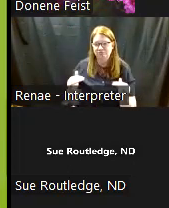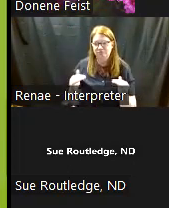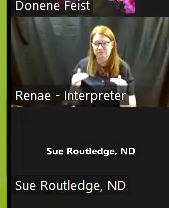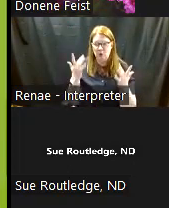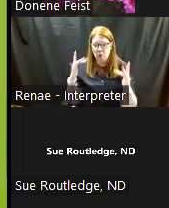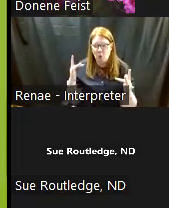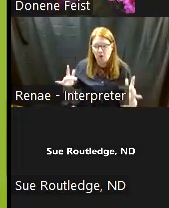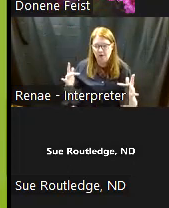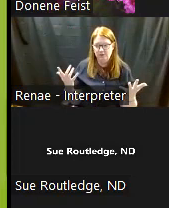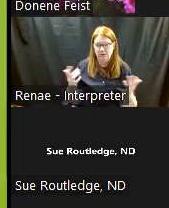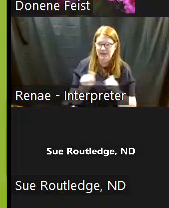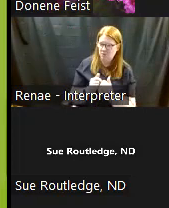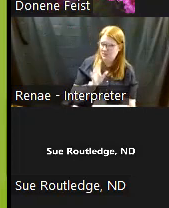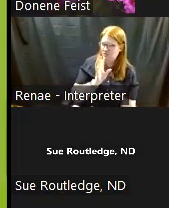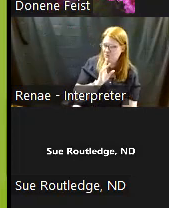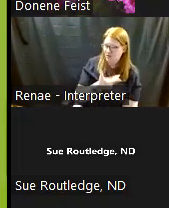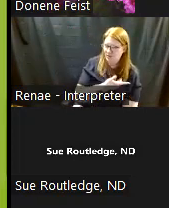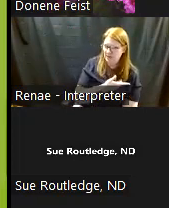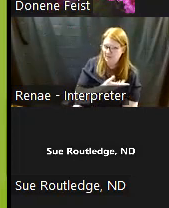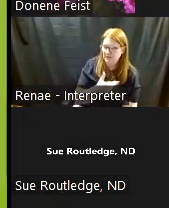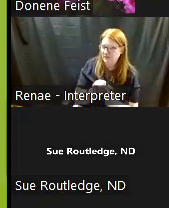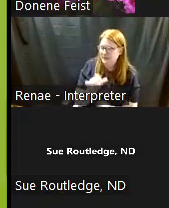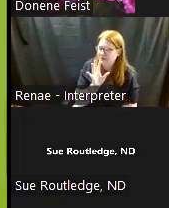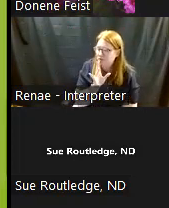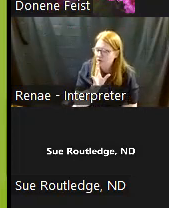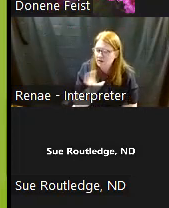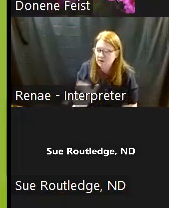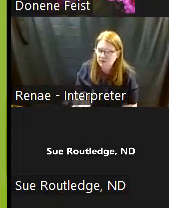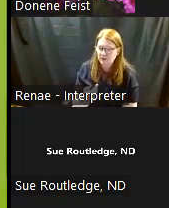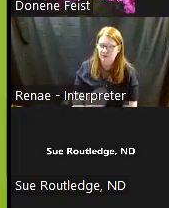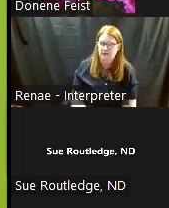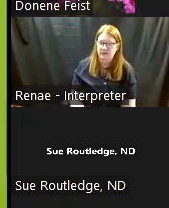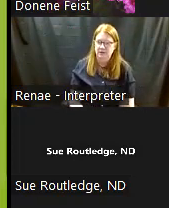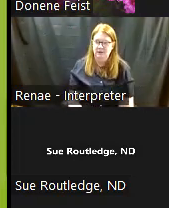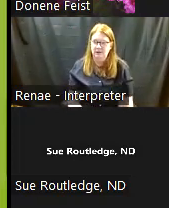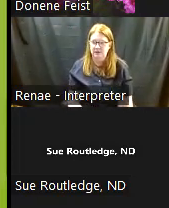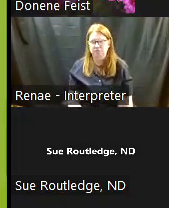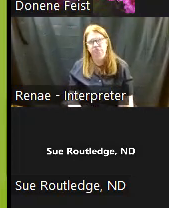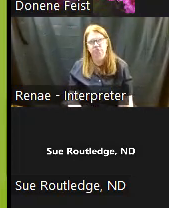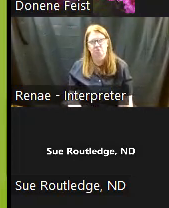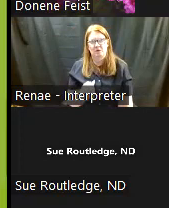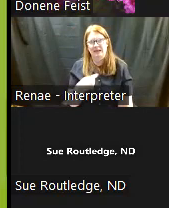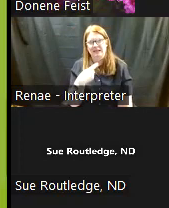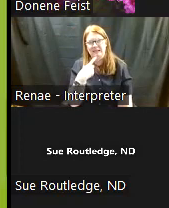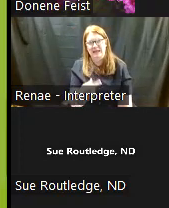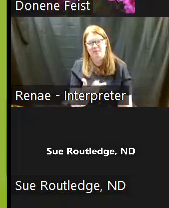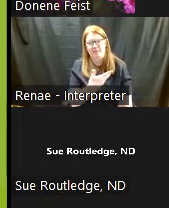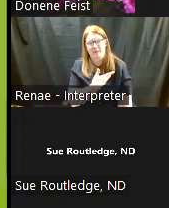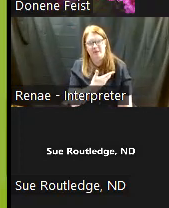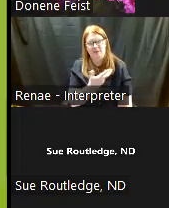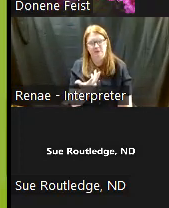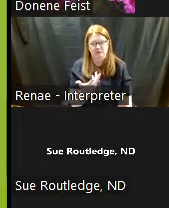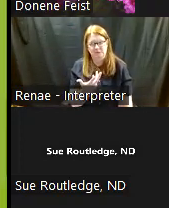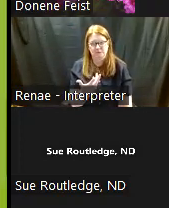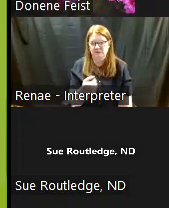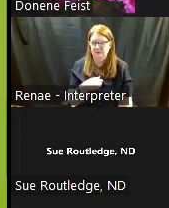How do we talk to our babies? I said we want to just keep talking to them, but like sometimes it's like, what do I say? Or how do I talk to them? So